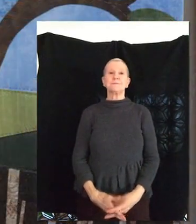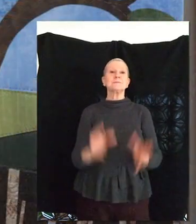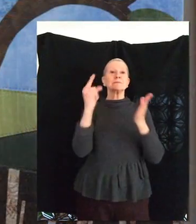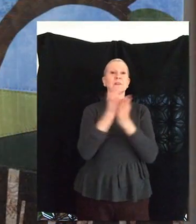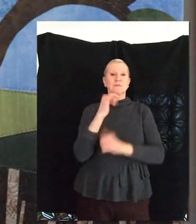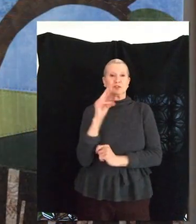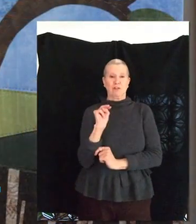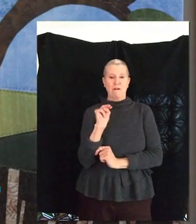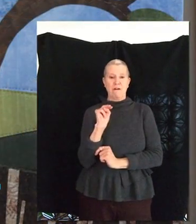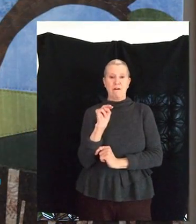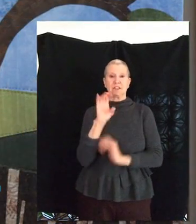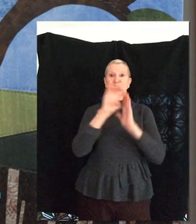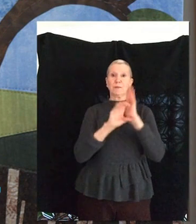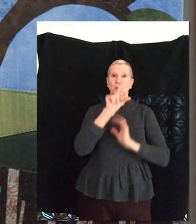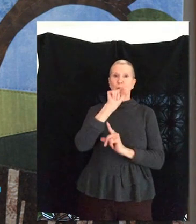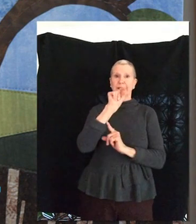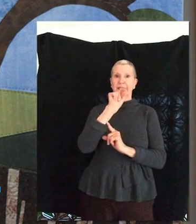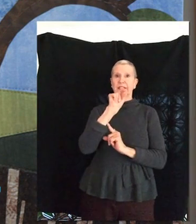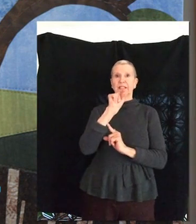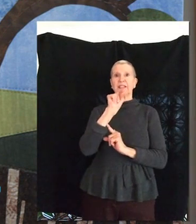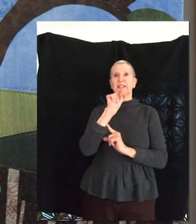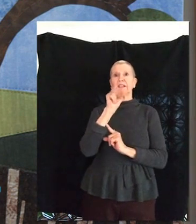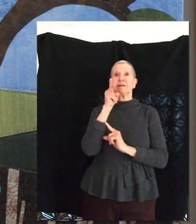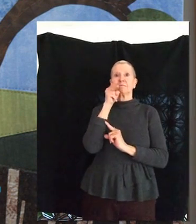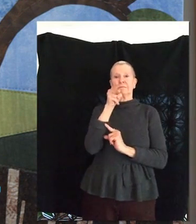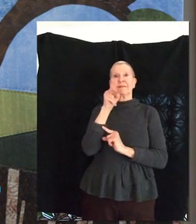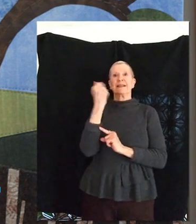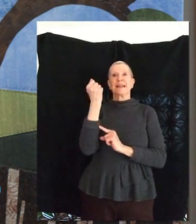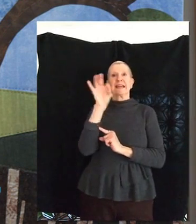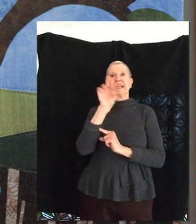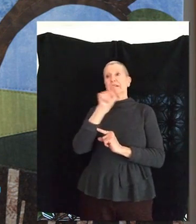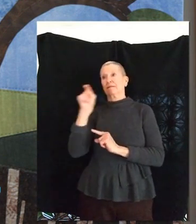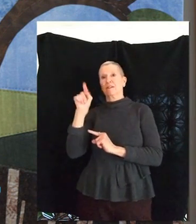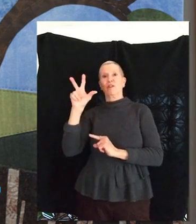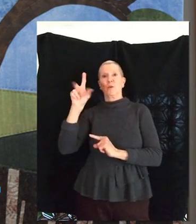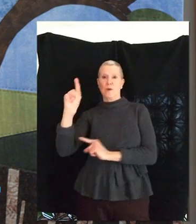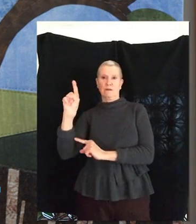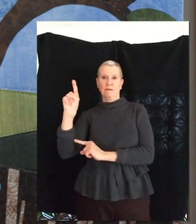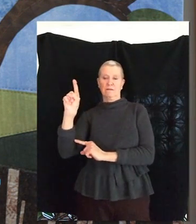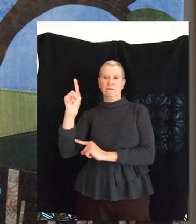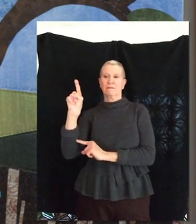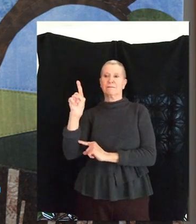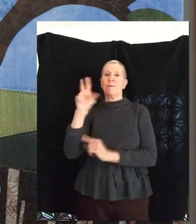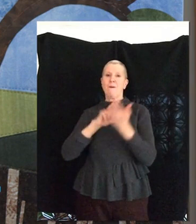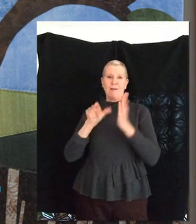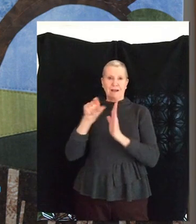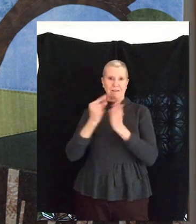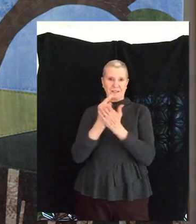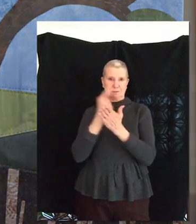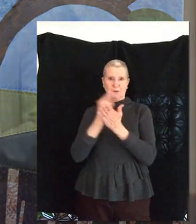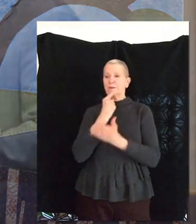Gospel of John, chapter 20, verses 19 through 31. The Holy Gospel according to